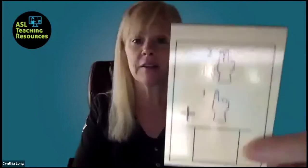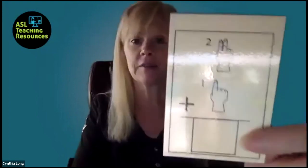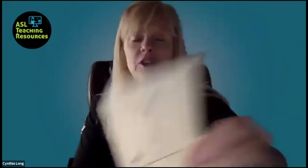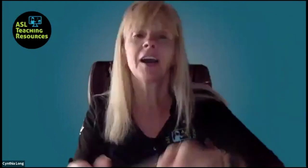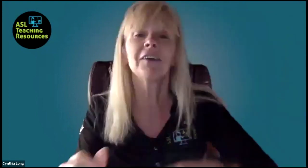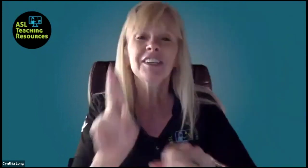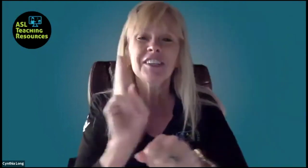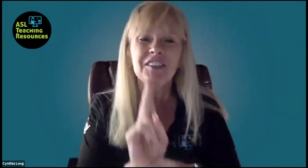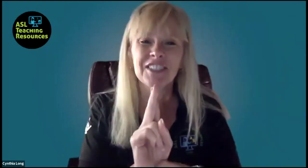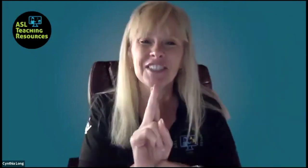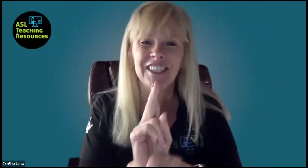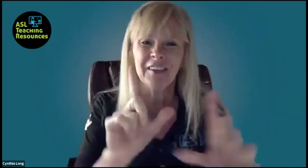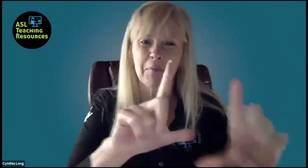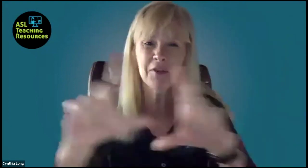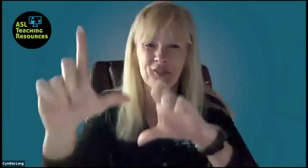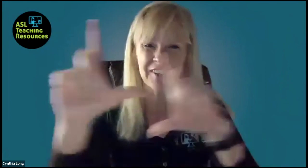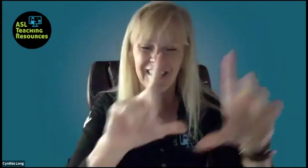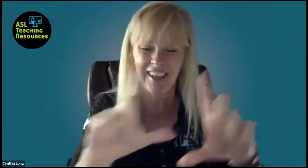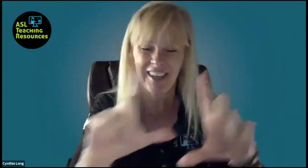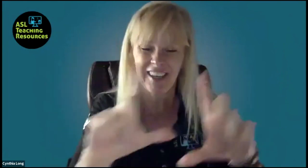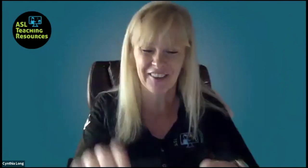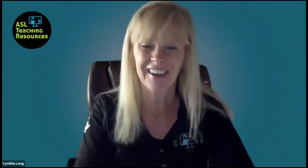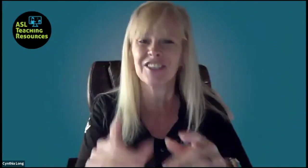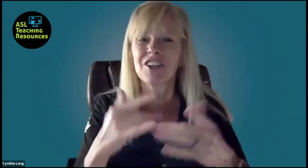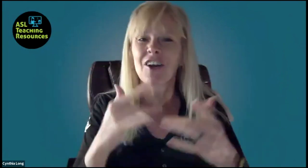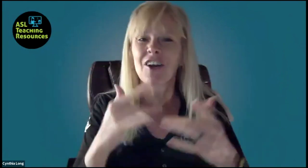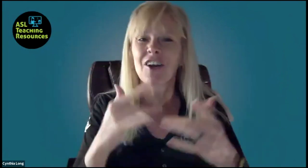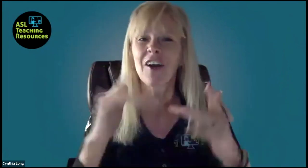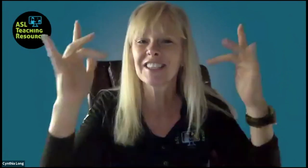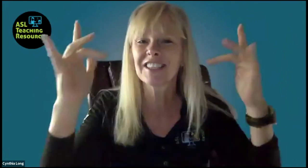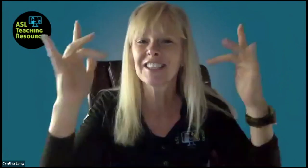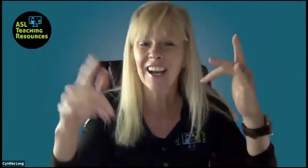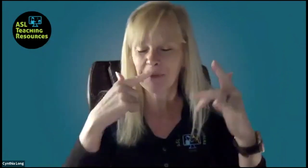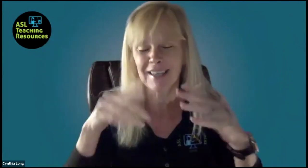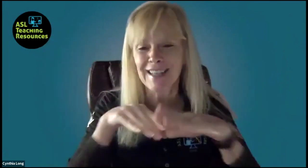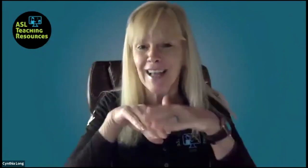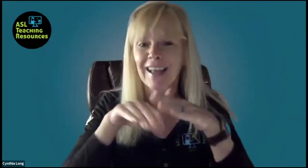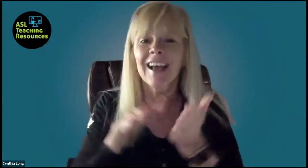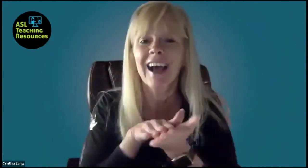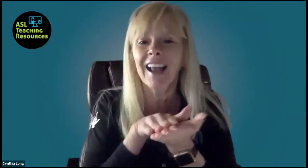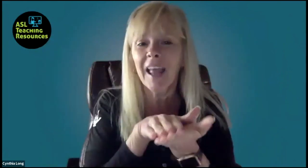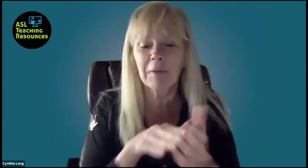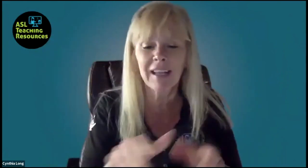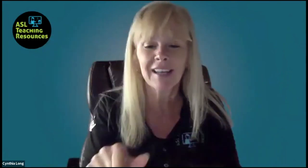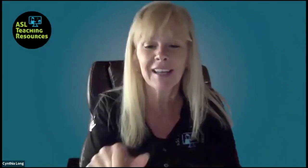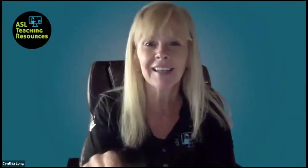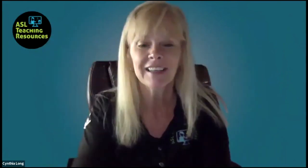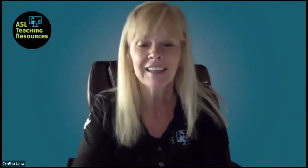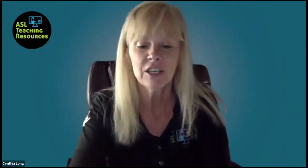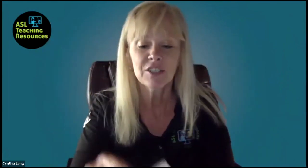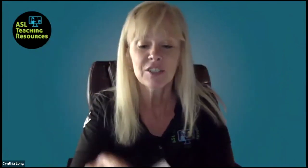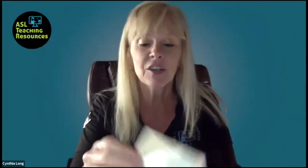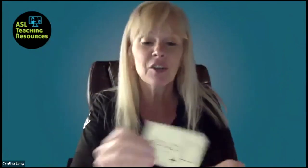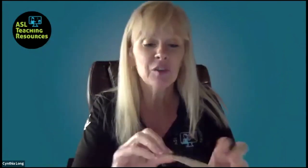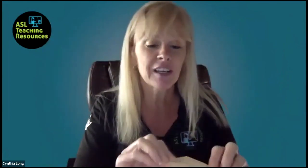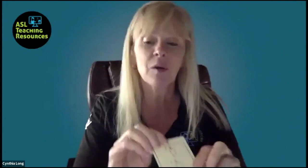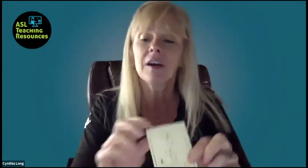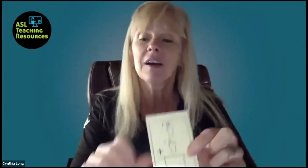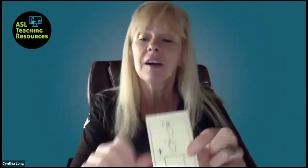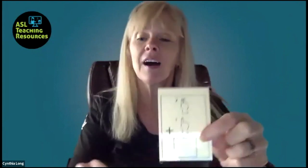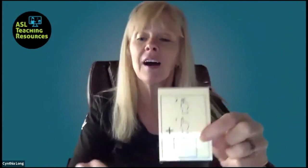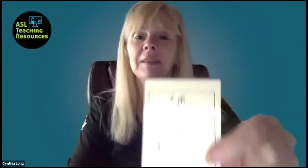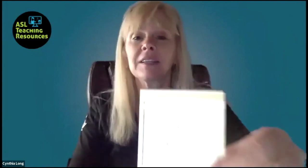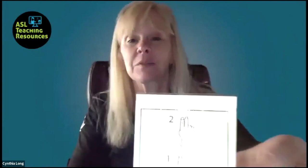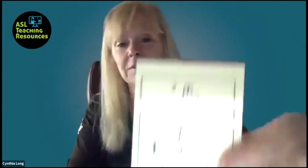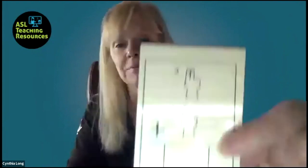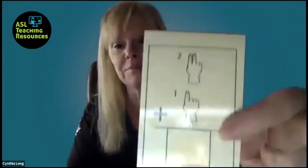get it right. You have to get used to moving it around, and sorry that it's shiny because I laminated it. So you could